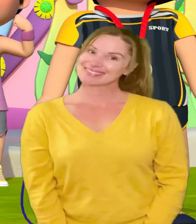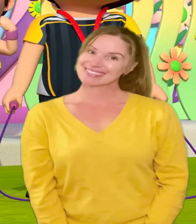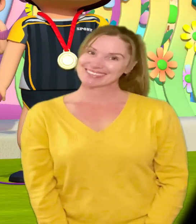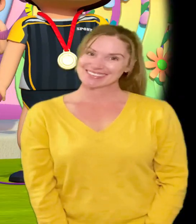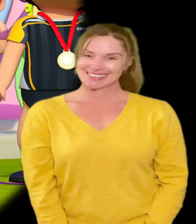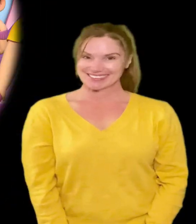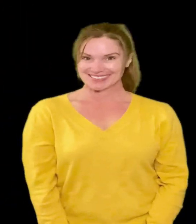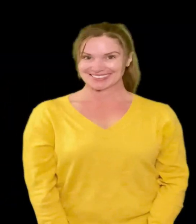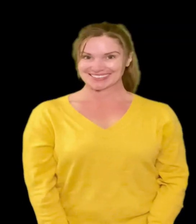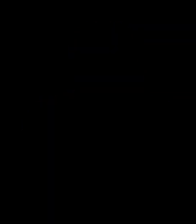Is